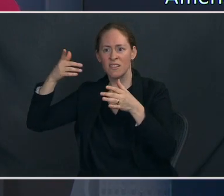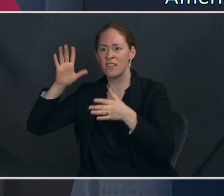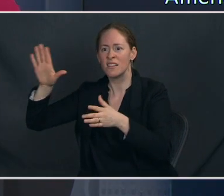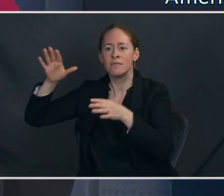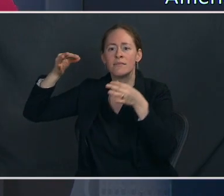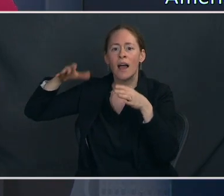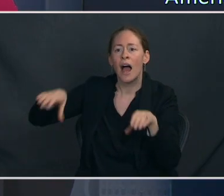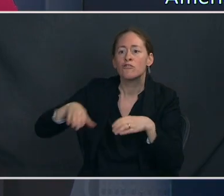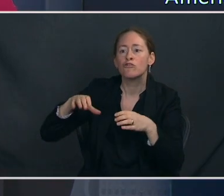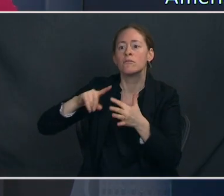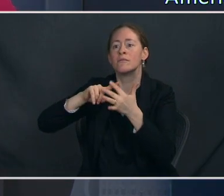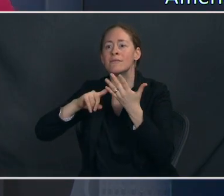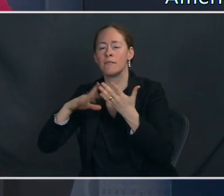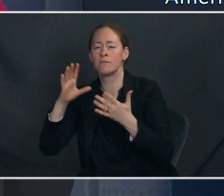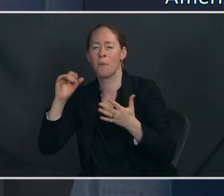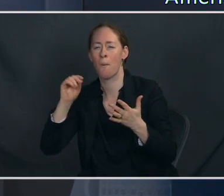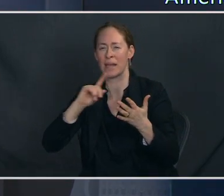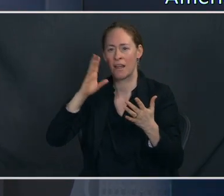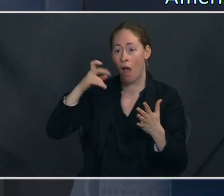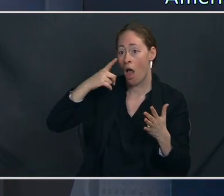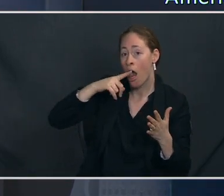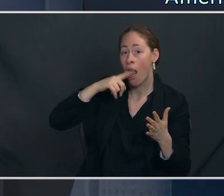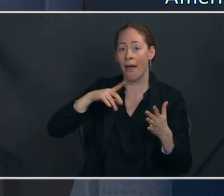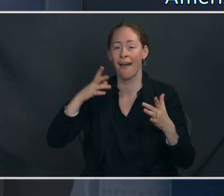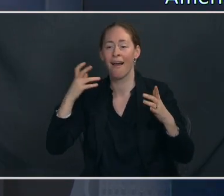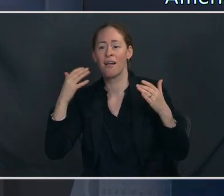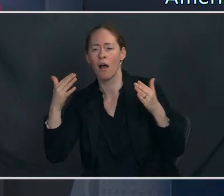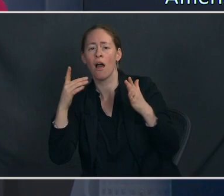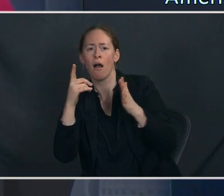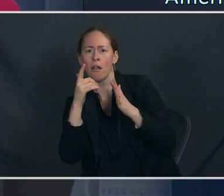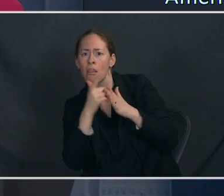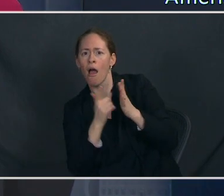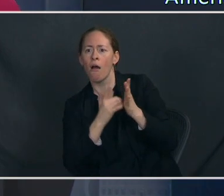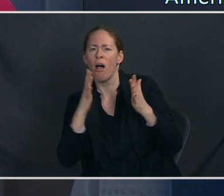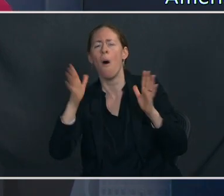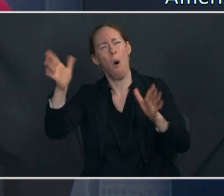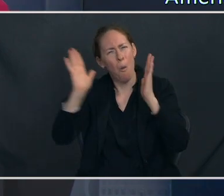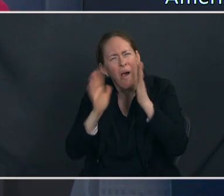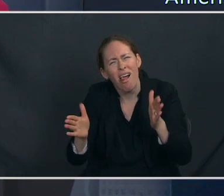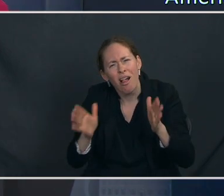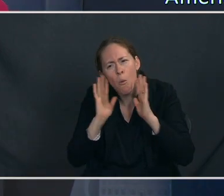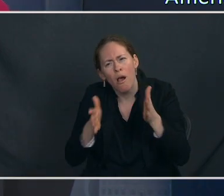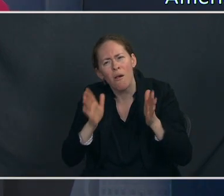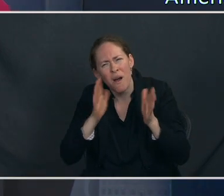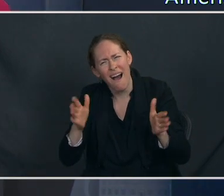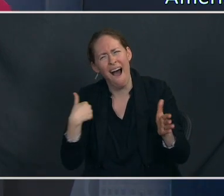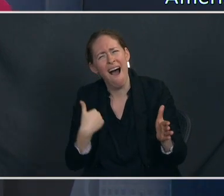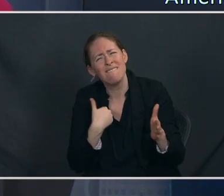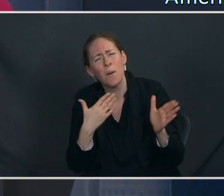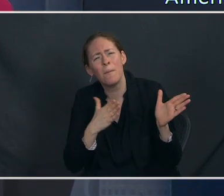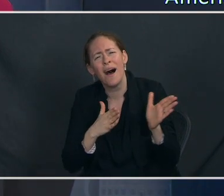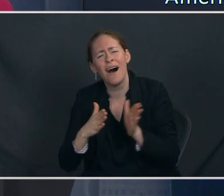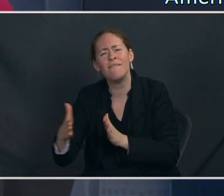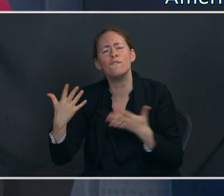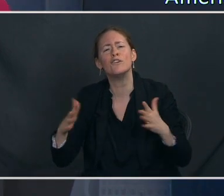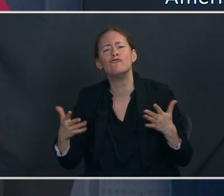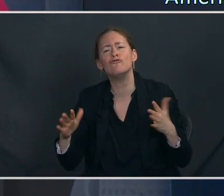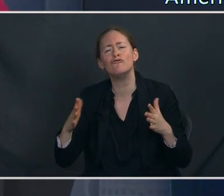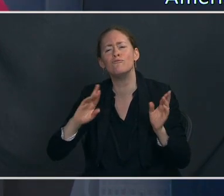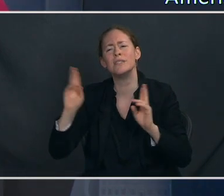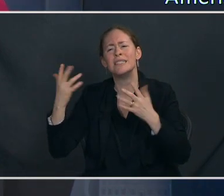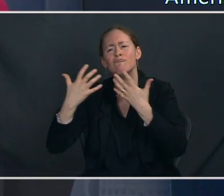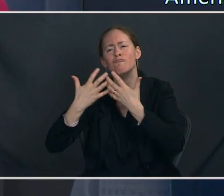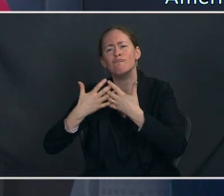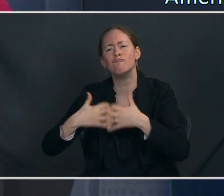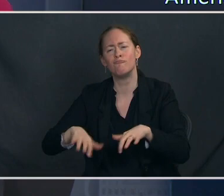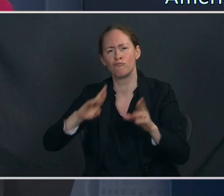seek legislation, that we wouldn't do it. We have a very full legislative agenda. The President's first priority is enacting